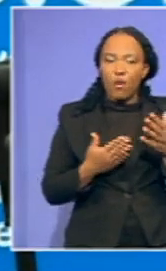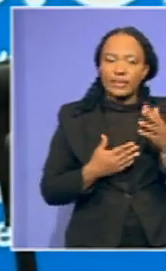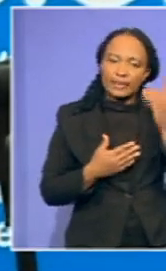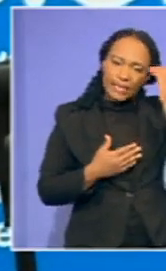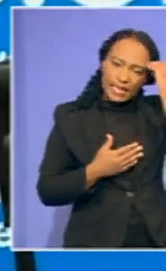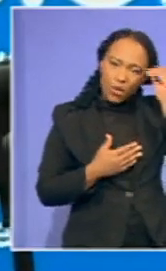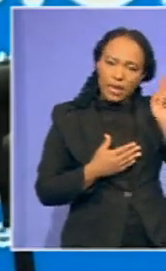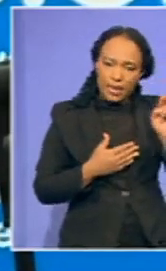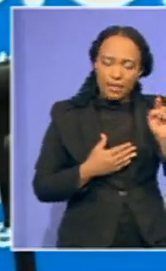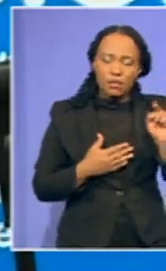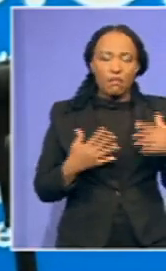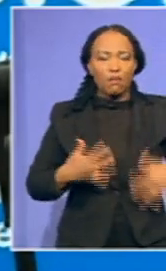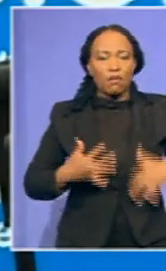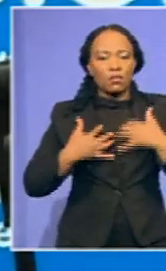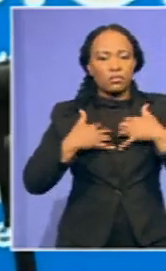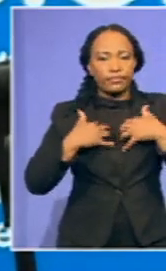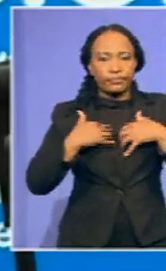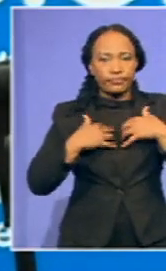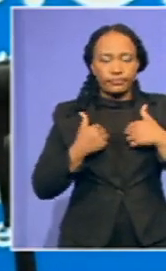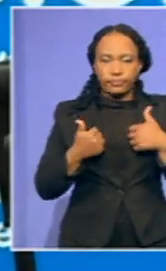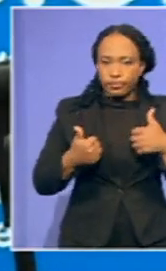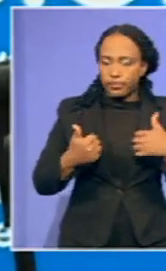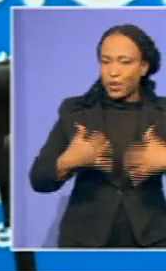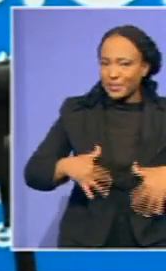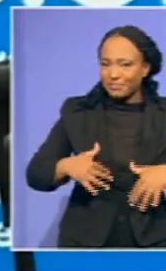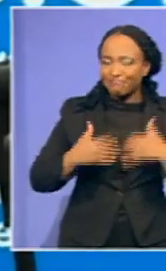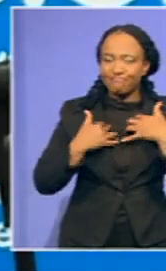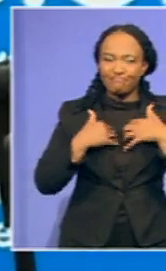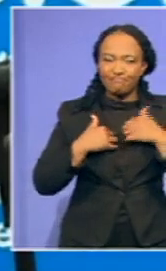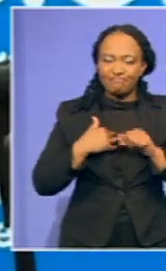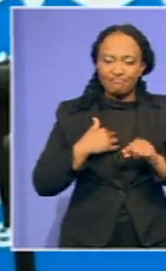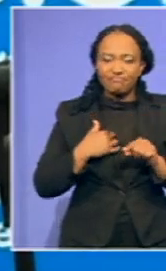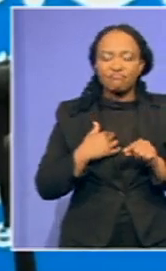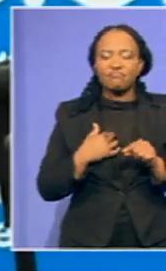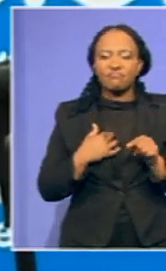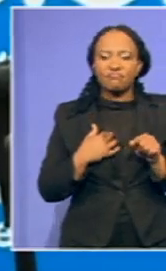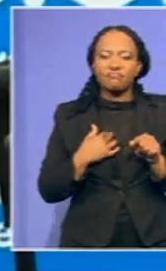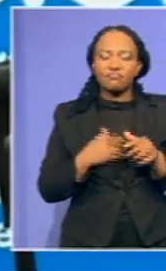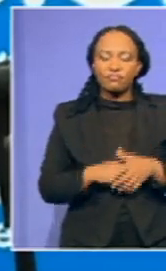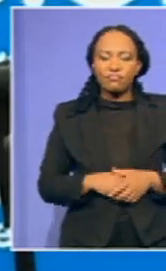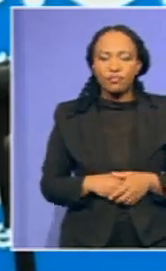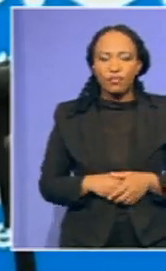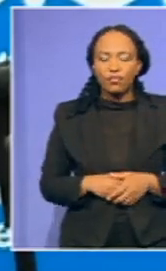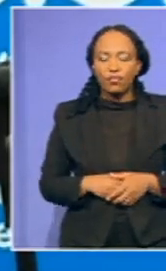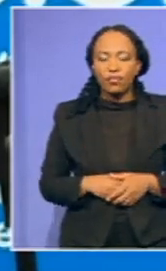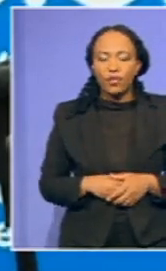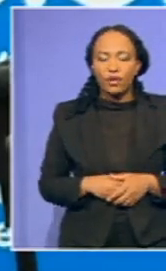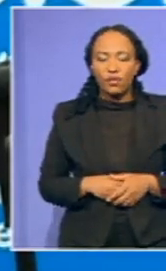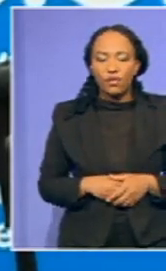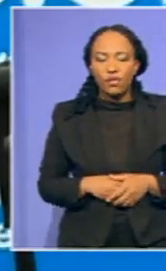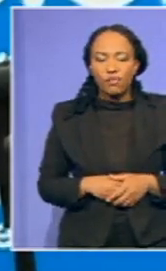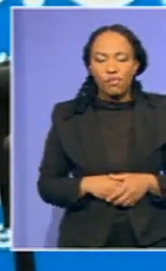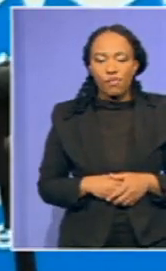very exciting. I mean, that is this amazing news. So that's where we are in terms of that. And before I